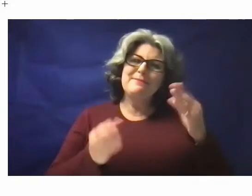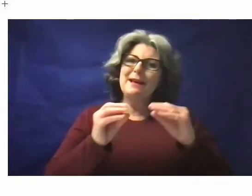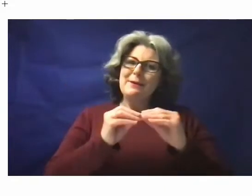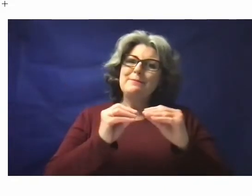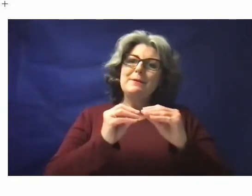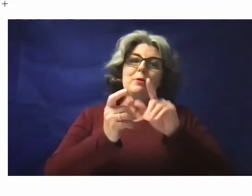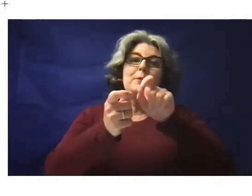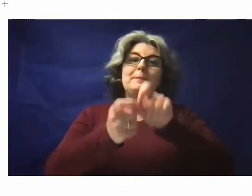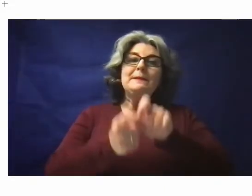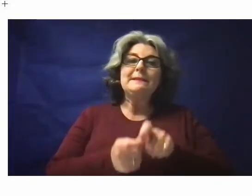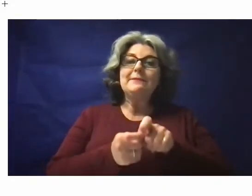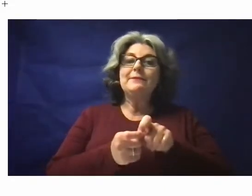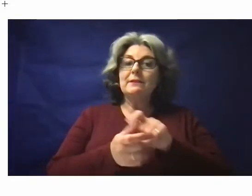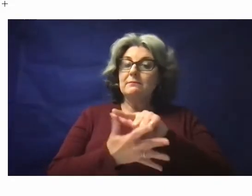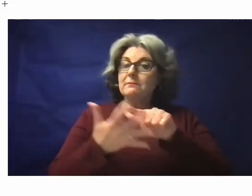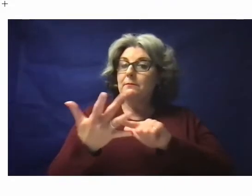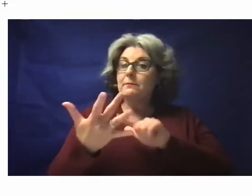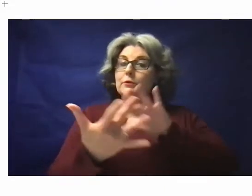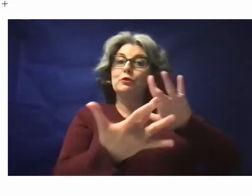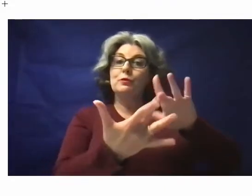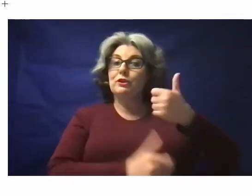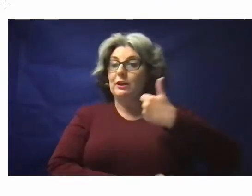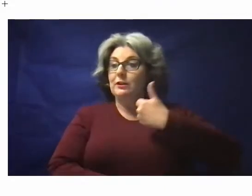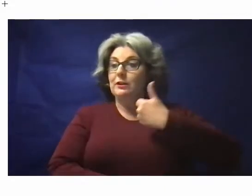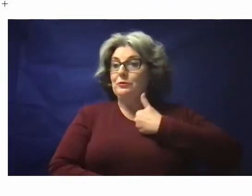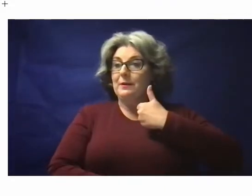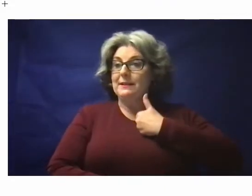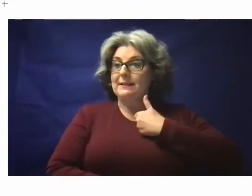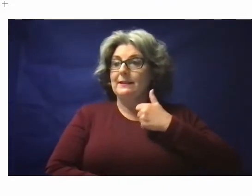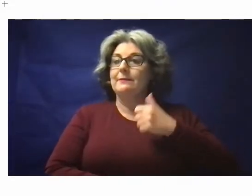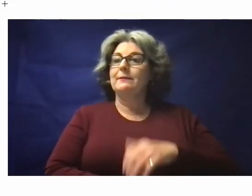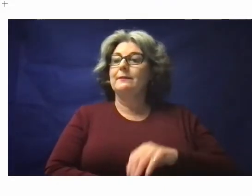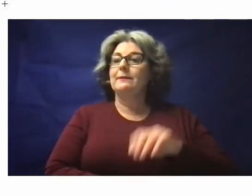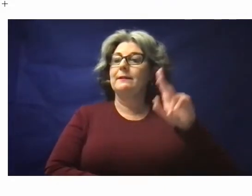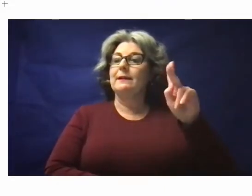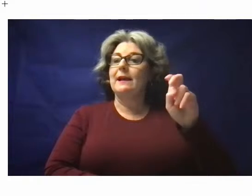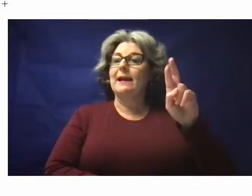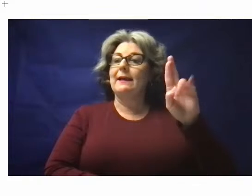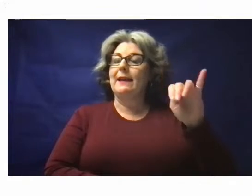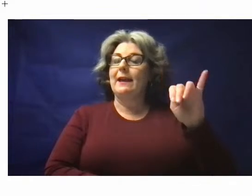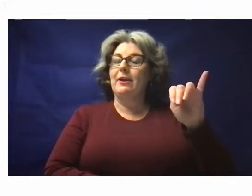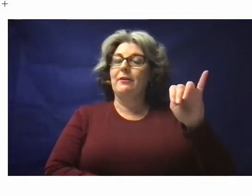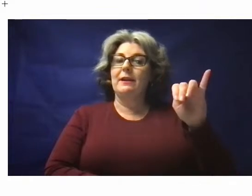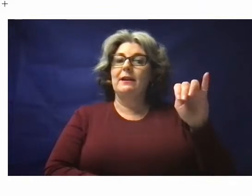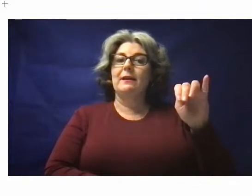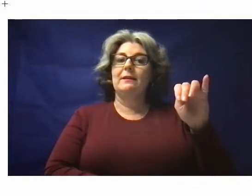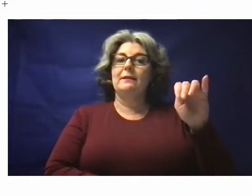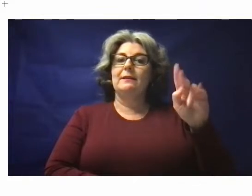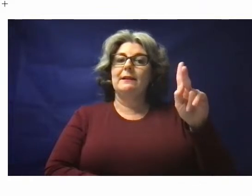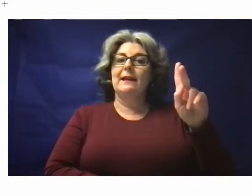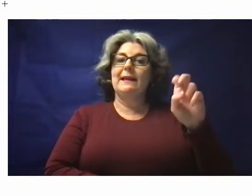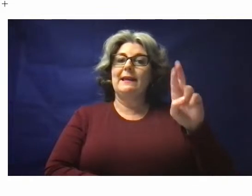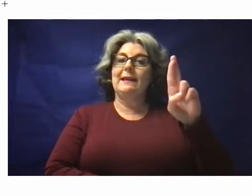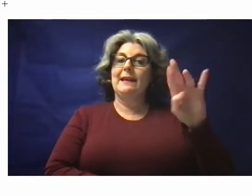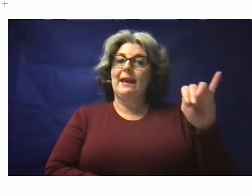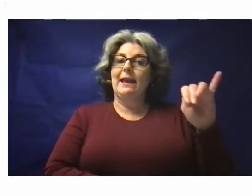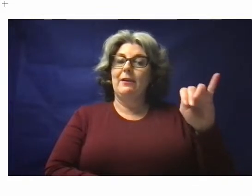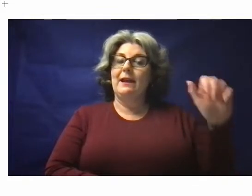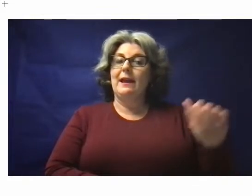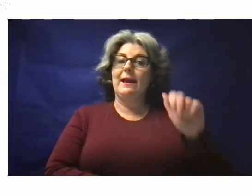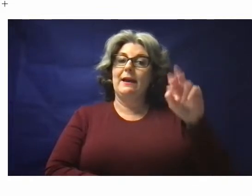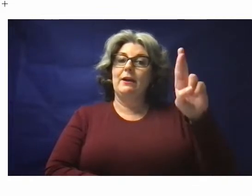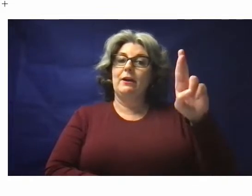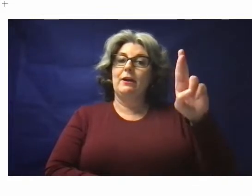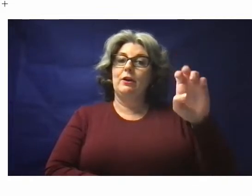to themselves to reach out to myself at Kerri at reachability.org. Again, it's Kerri at